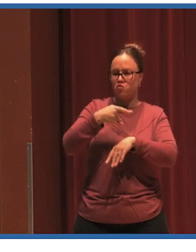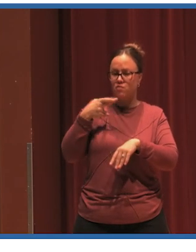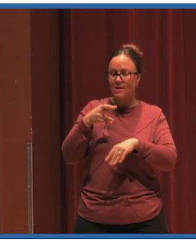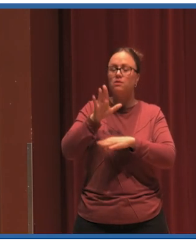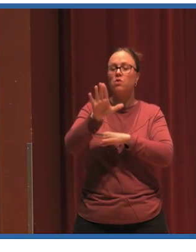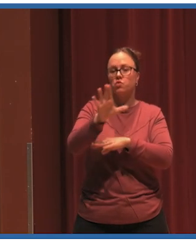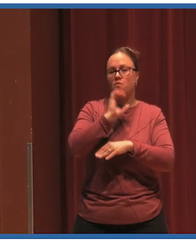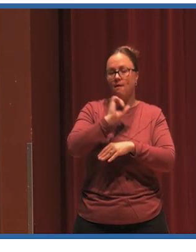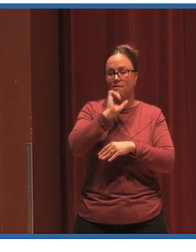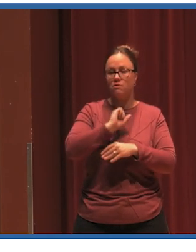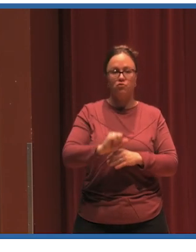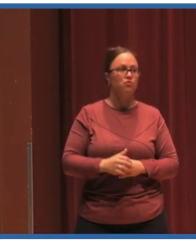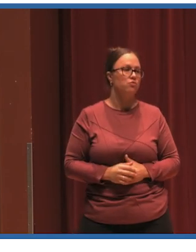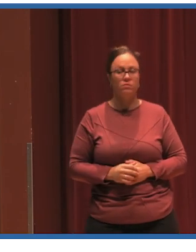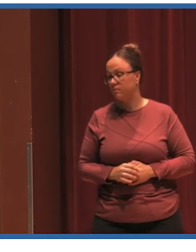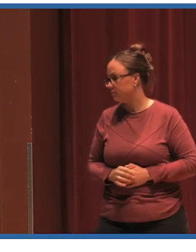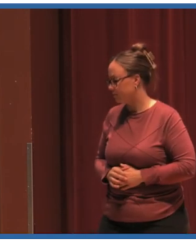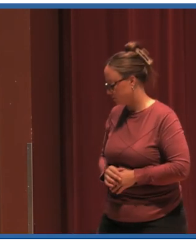age.